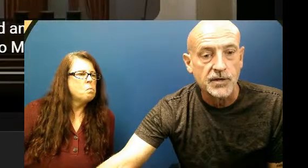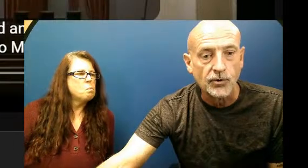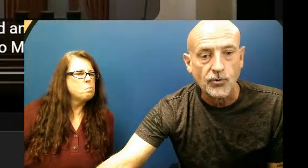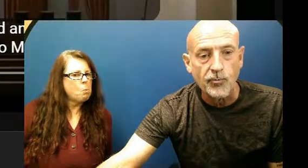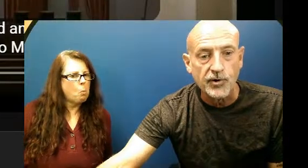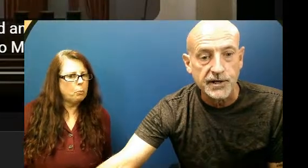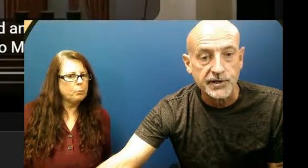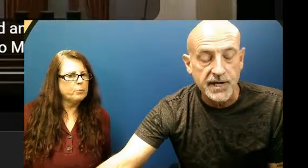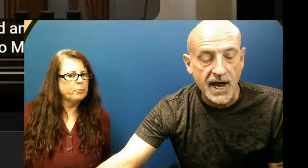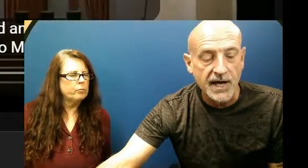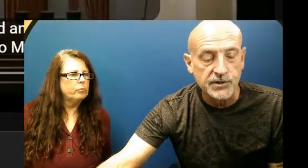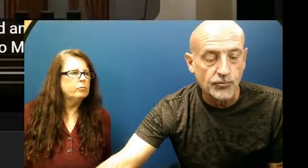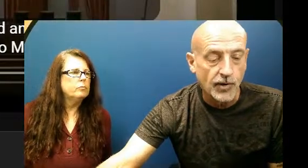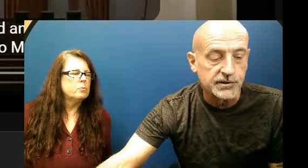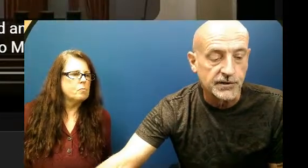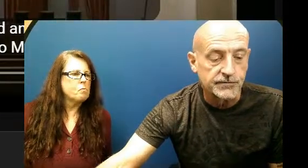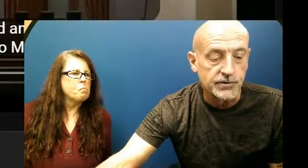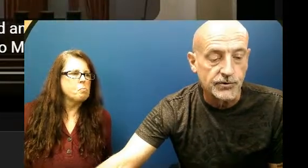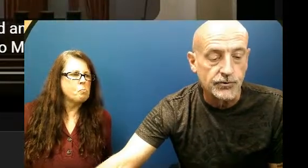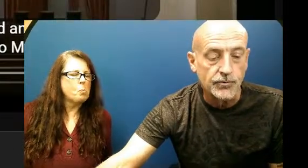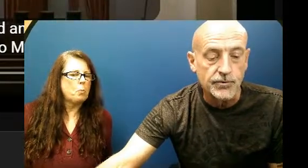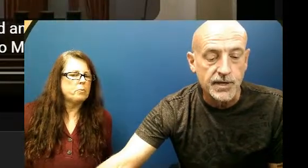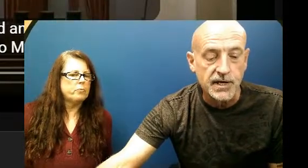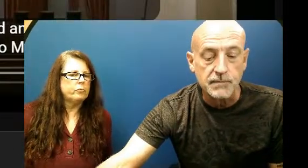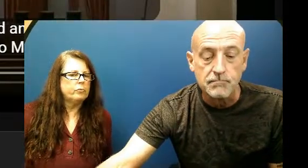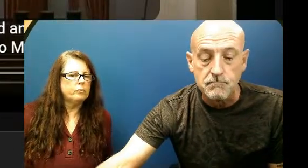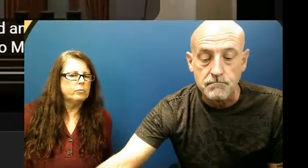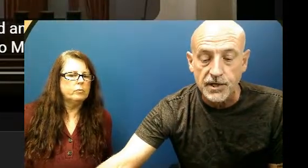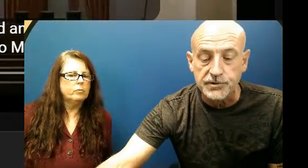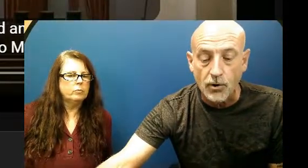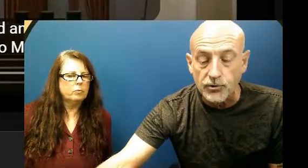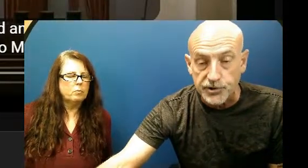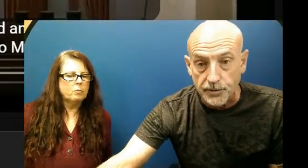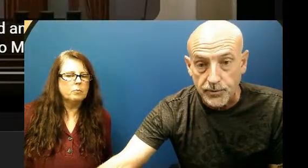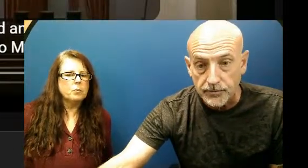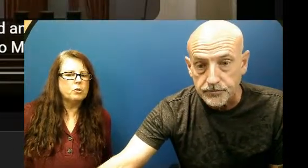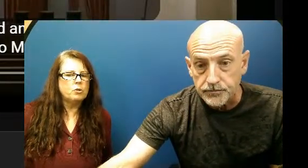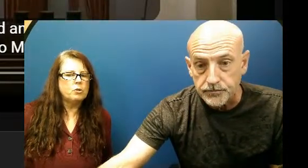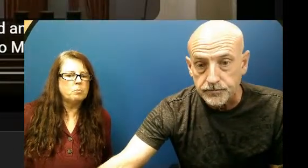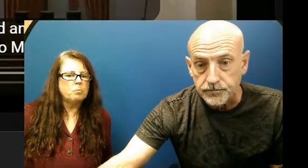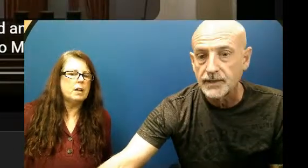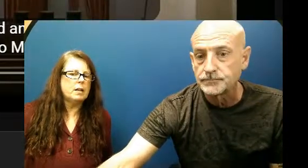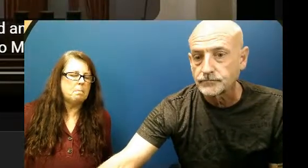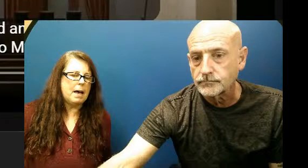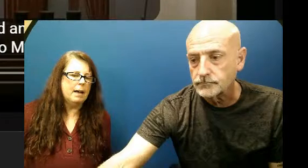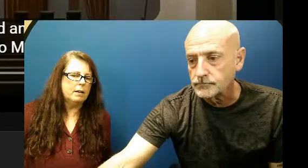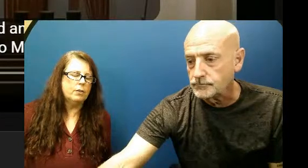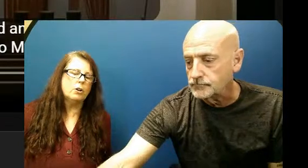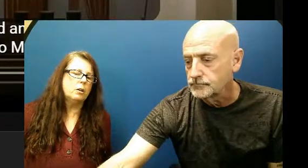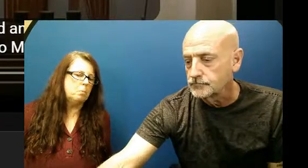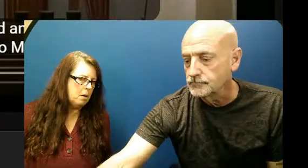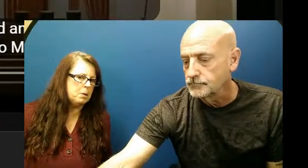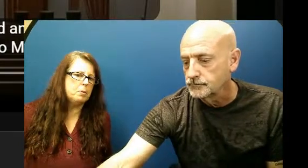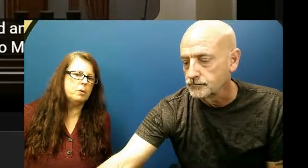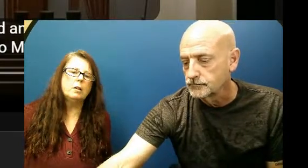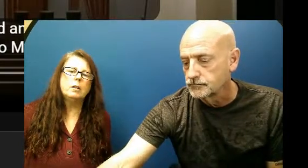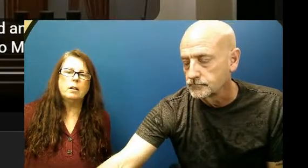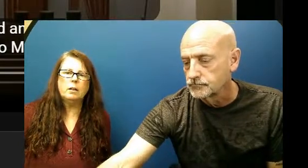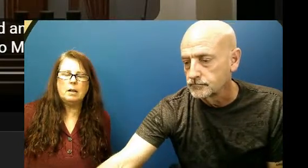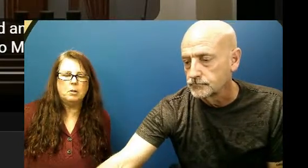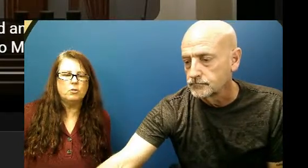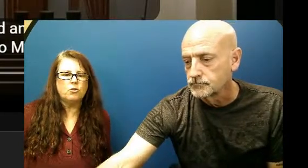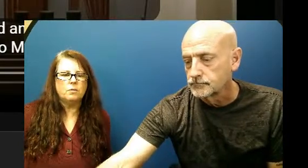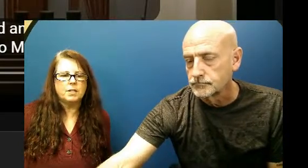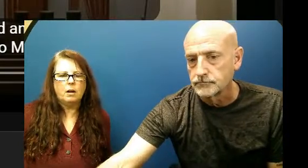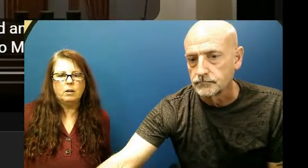protection the corporate entity has relative to its ownership. Which means if they kick it back, they're going to probably put